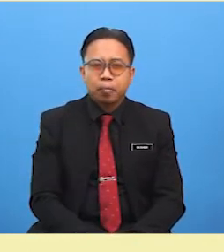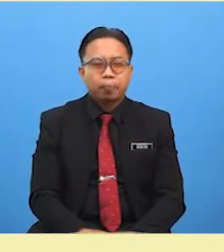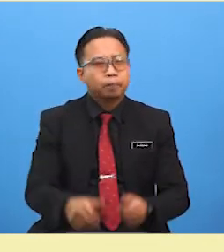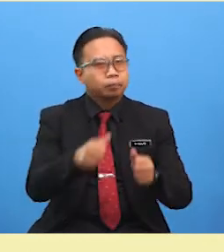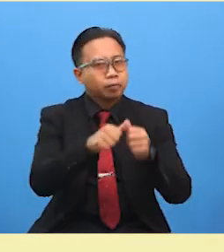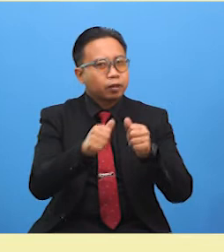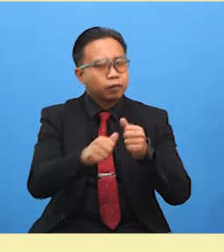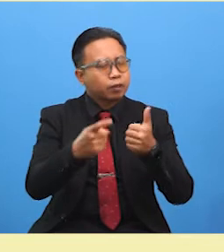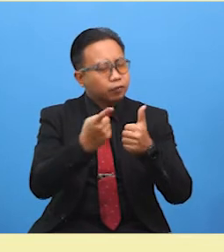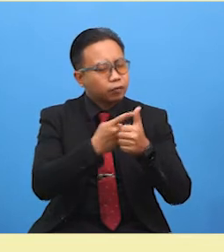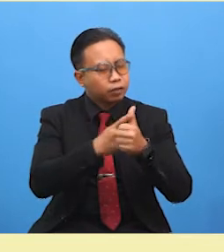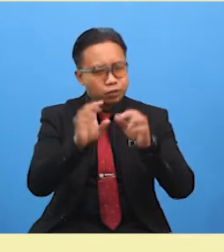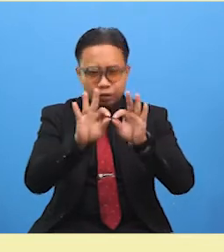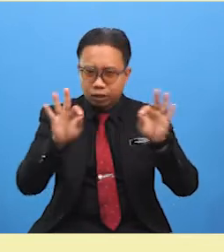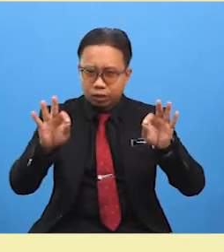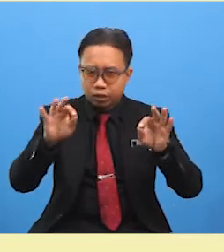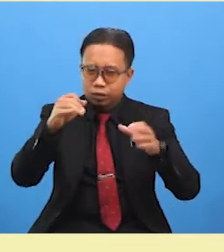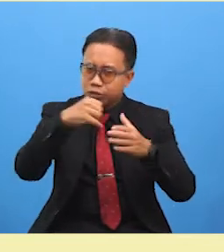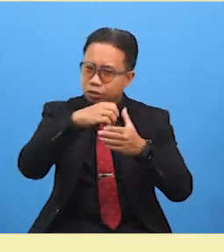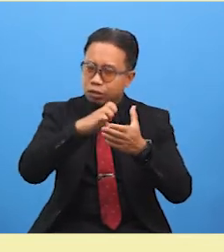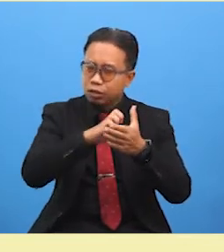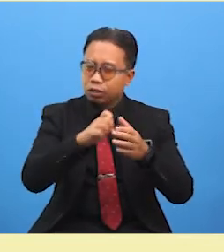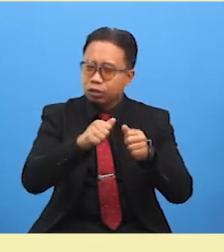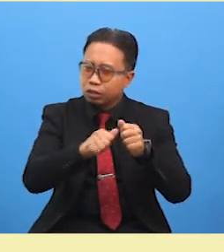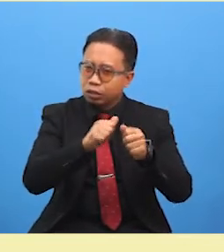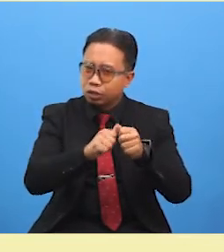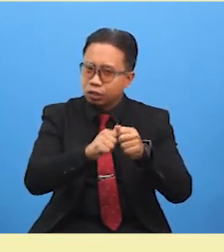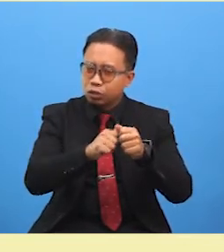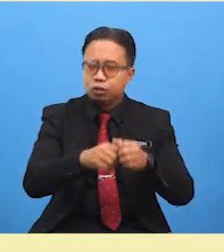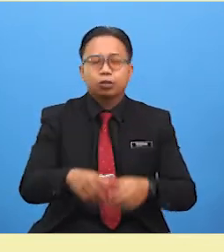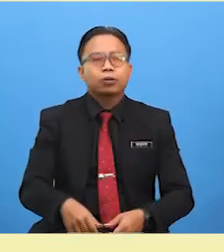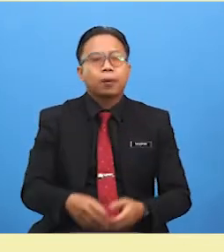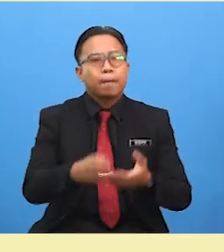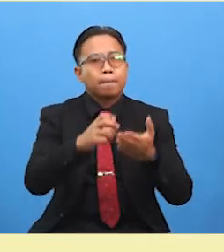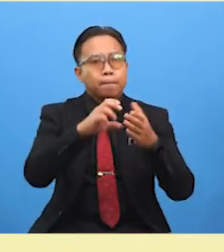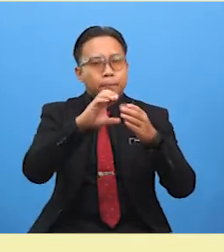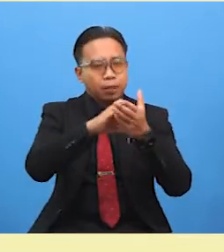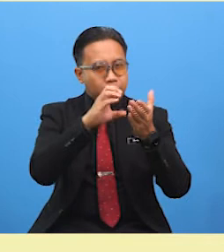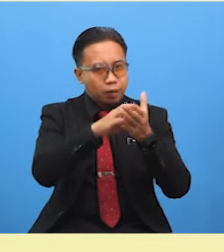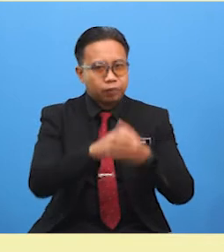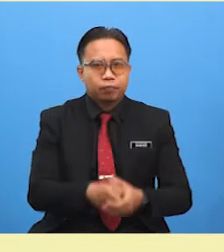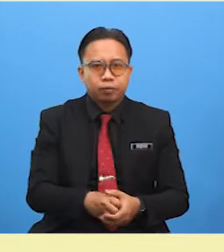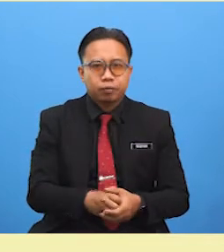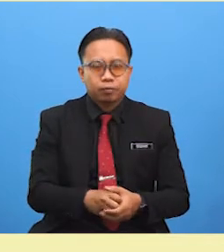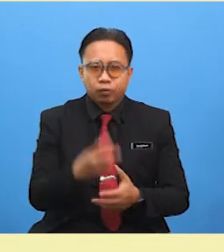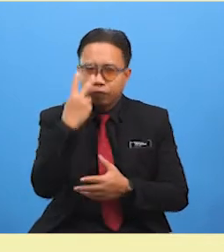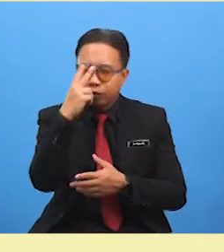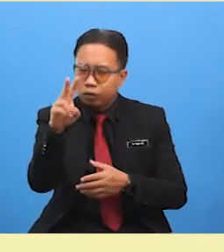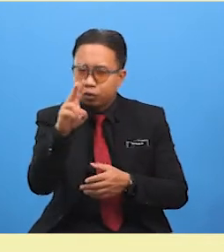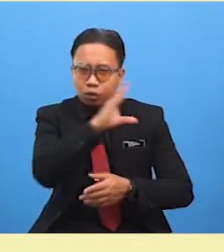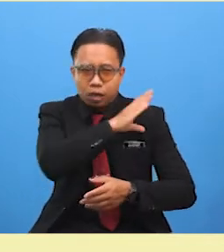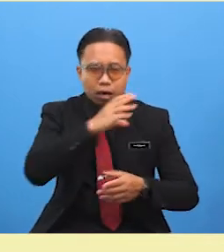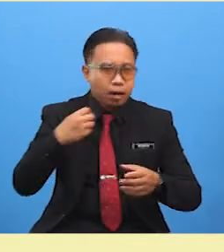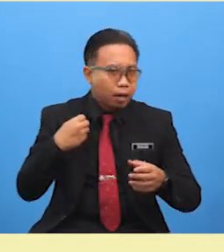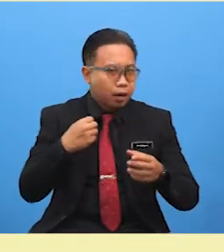for the first sentence in each paragraph. V stands for visual or vocabulary. Sometimes